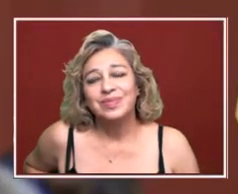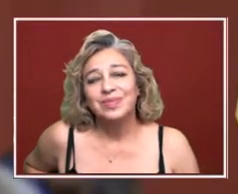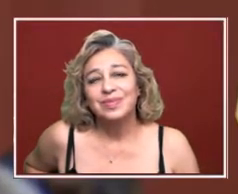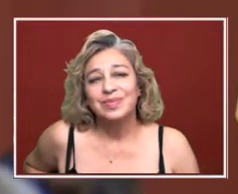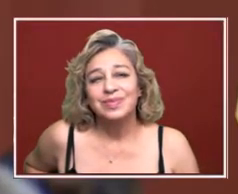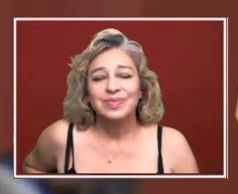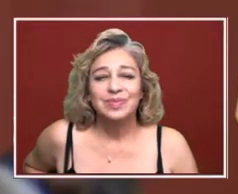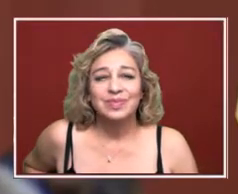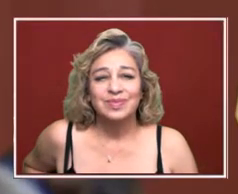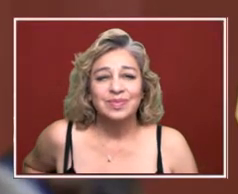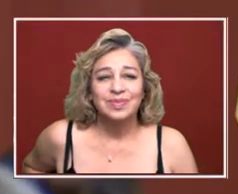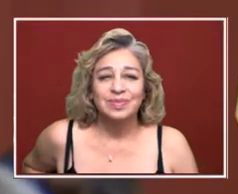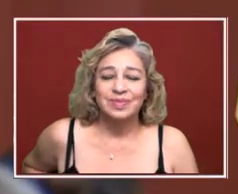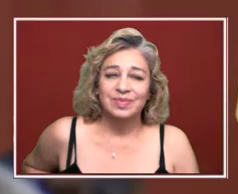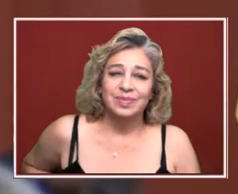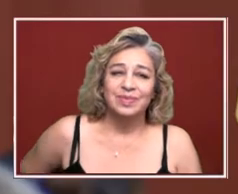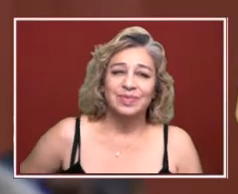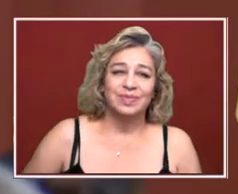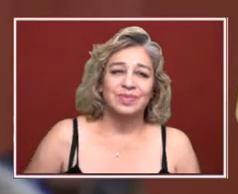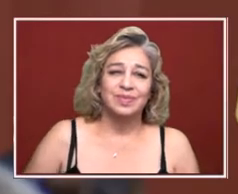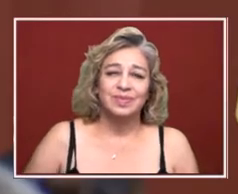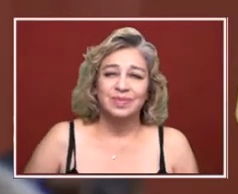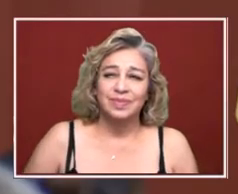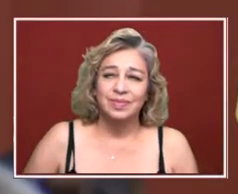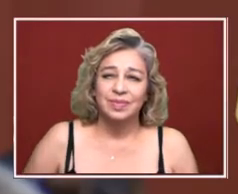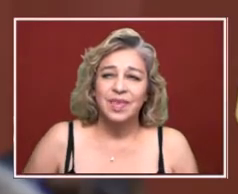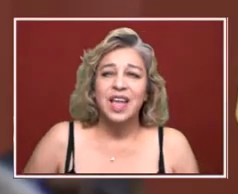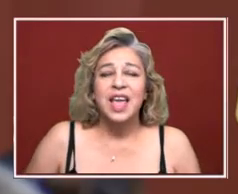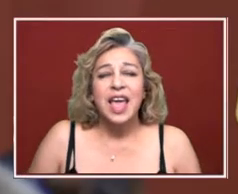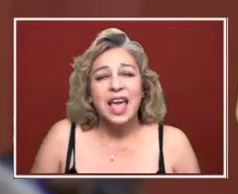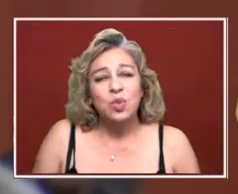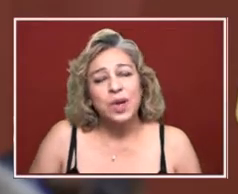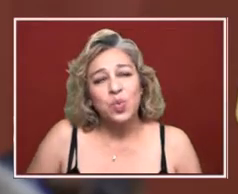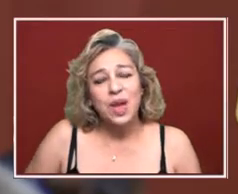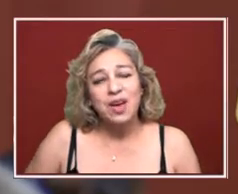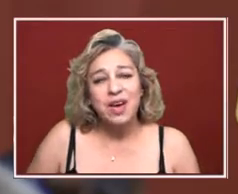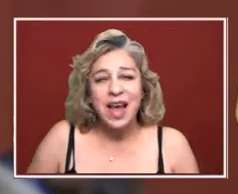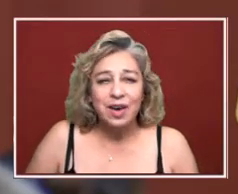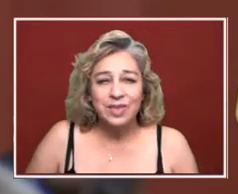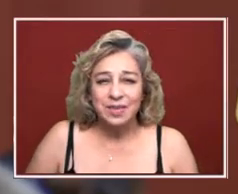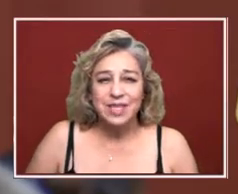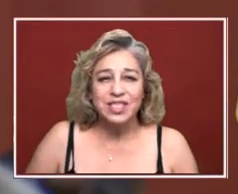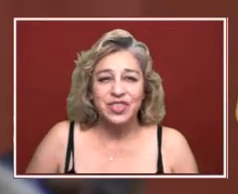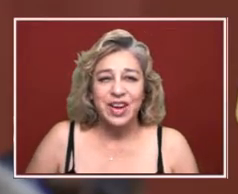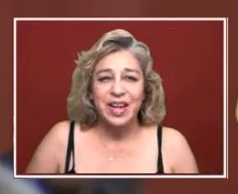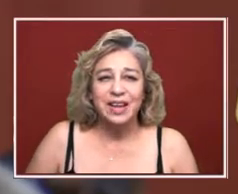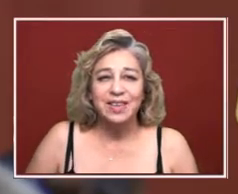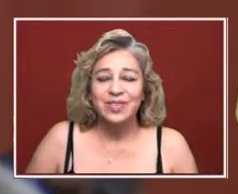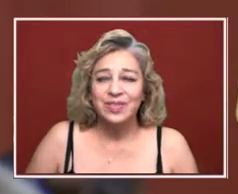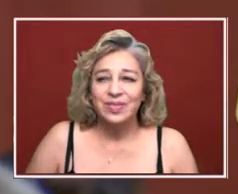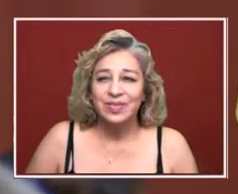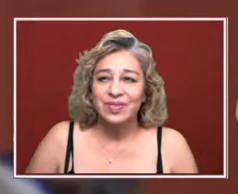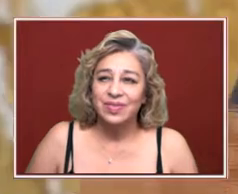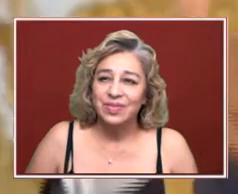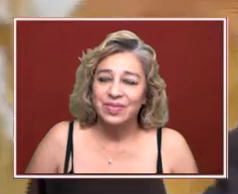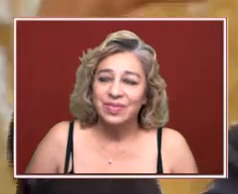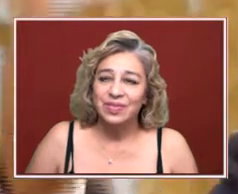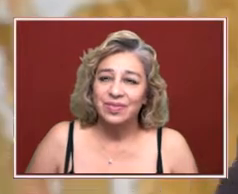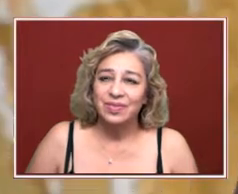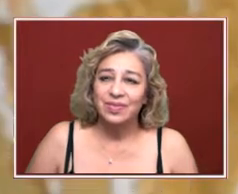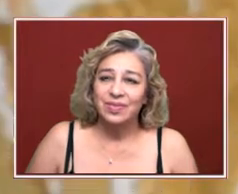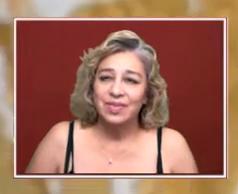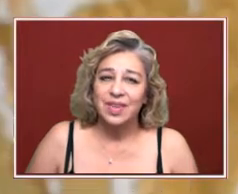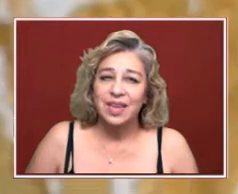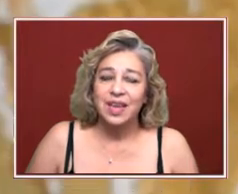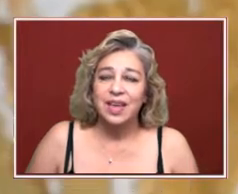Y lo que estamos ahora demostrando. And what we are now demonstrating. Es que sin